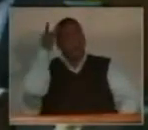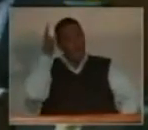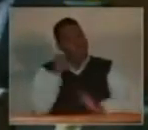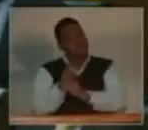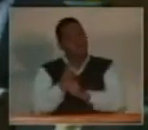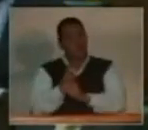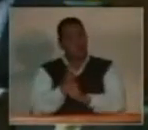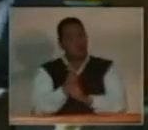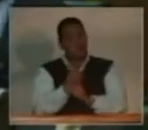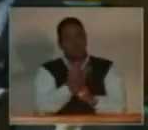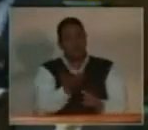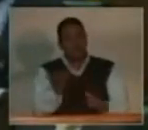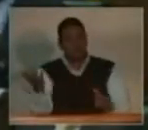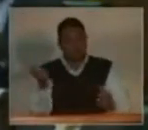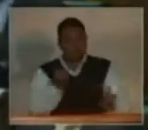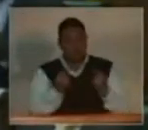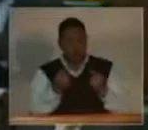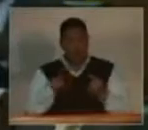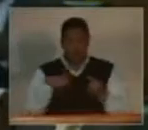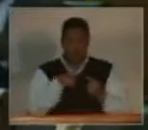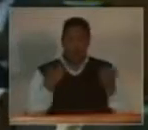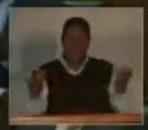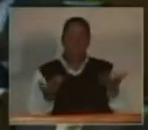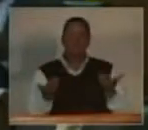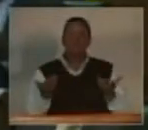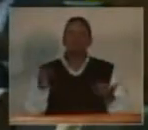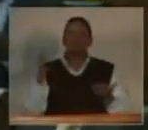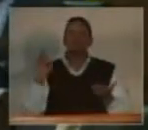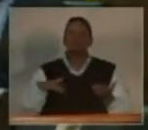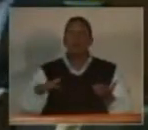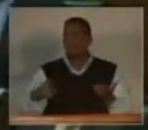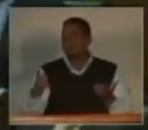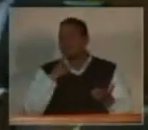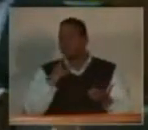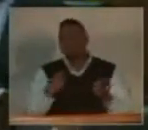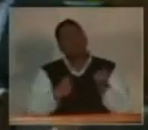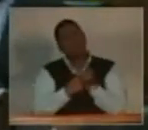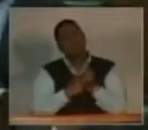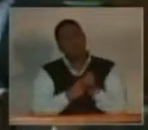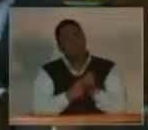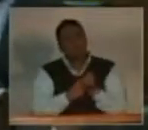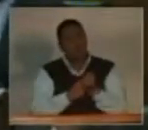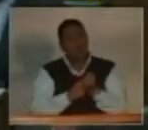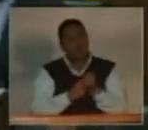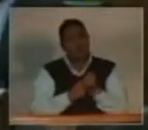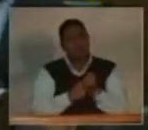do. And we in this House have all wholeheartedly supported it.